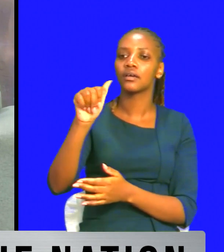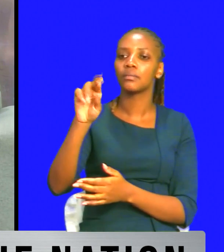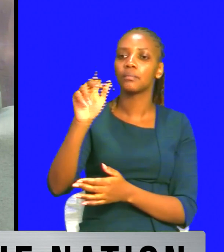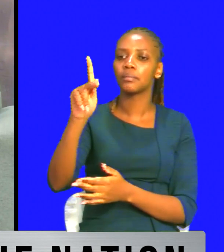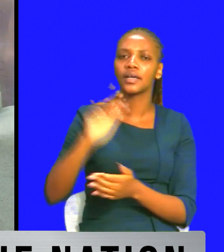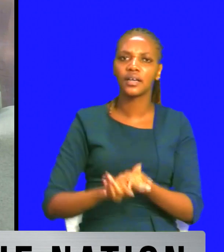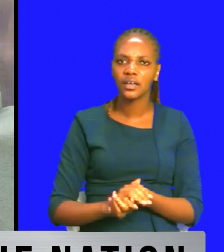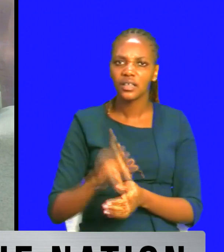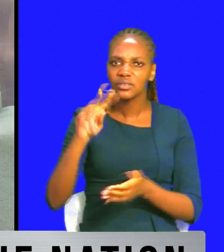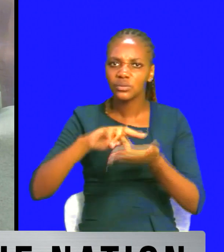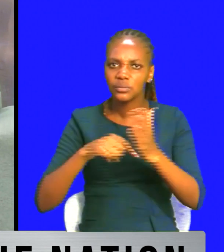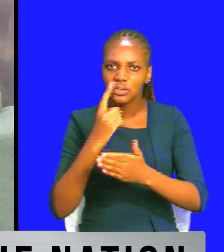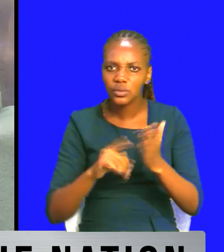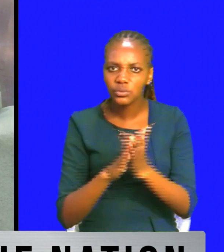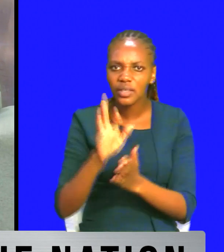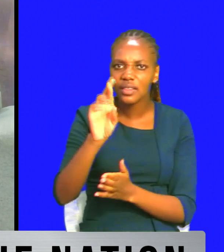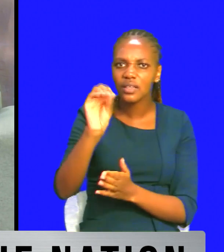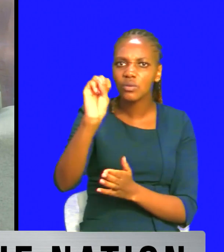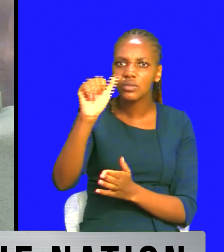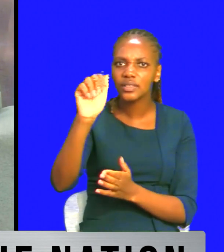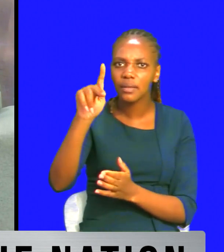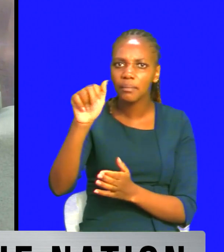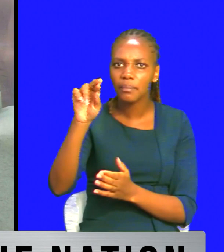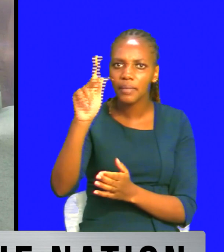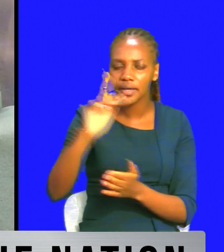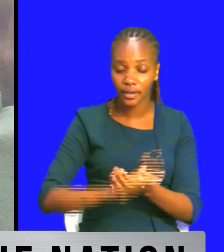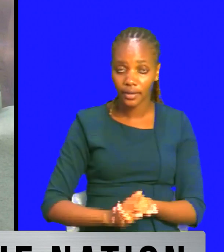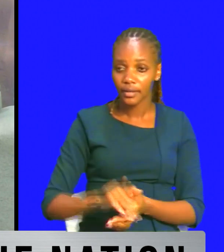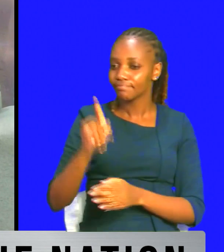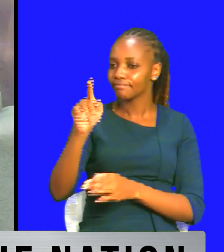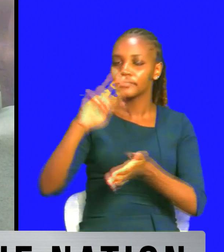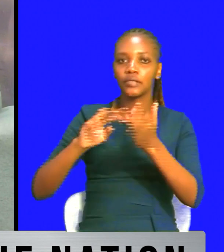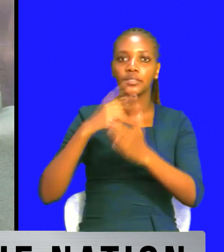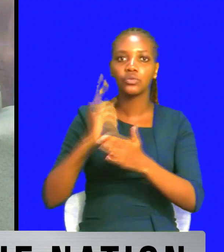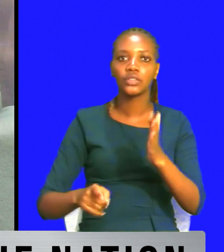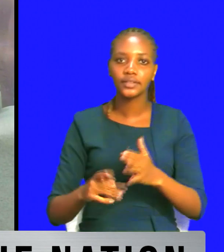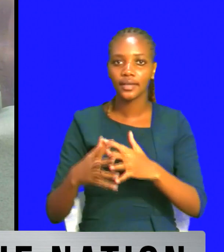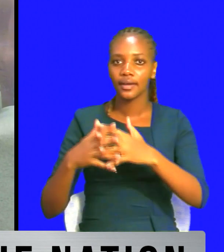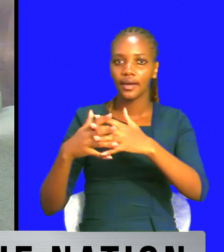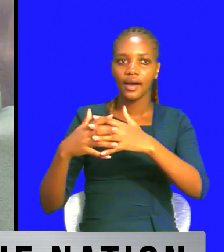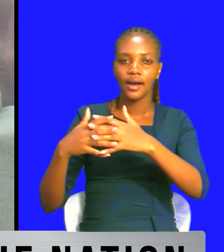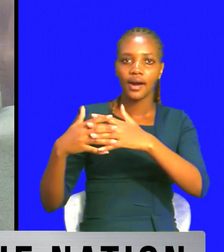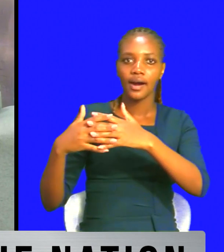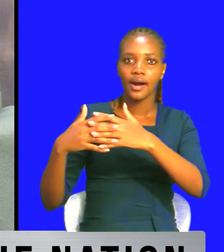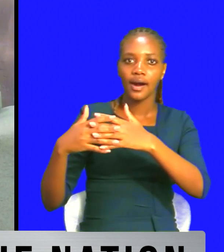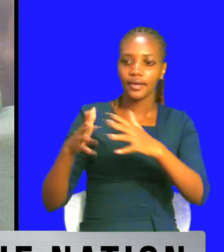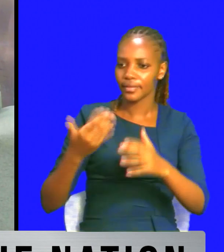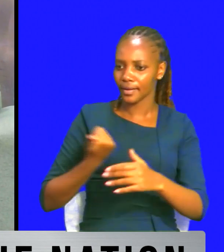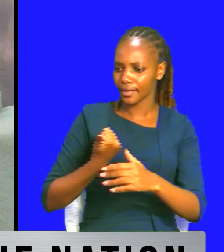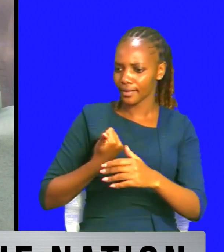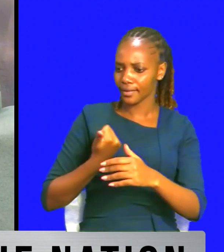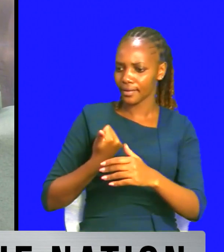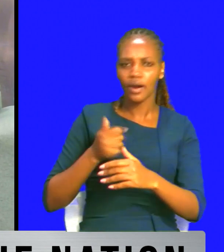don't remember the name. What's Rosa Park for our viewer? Oh, for our viewers, Rosa Park is a United States, the lady who refused